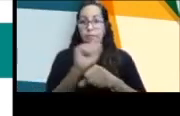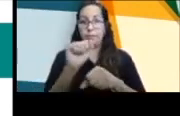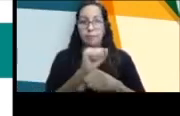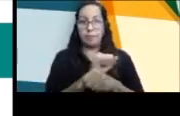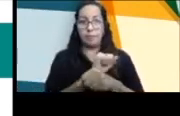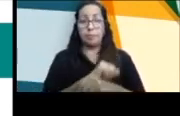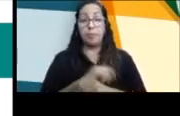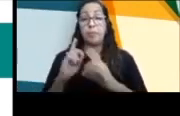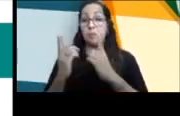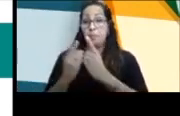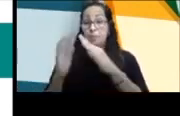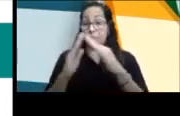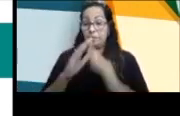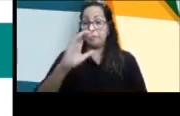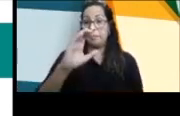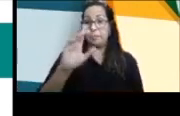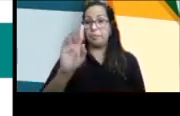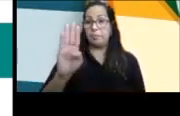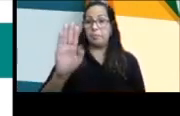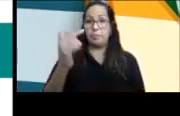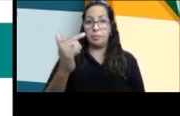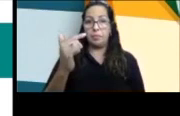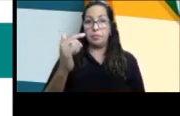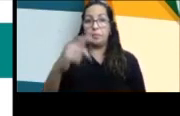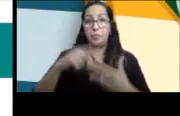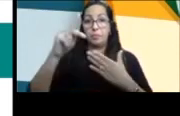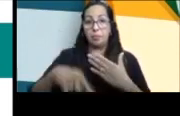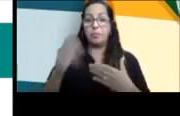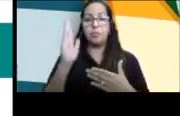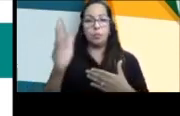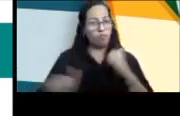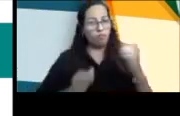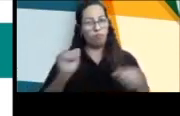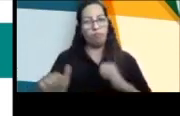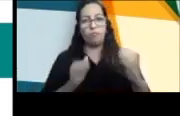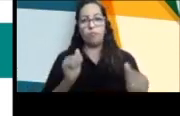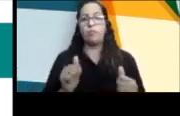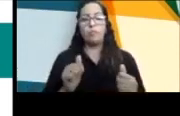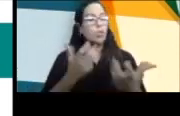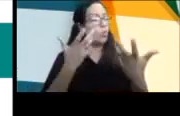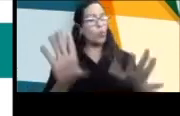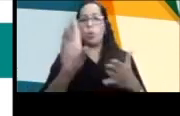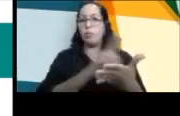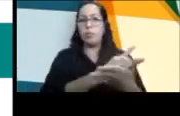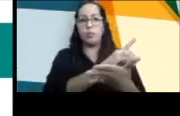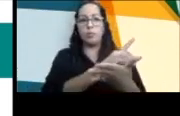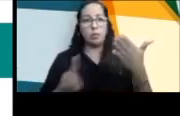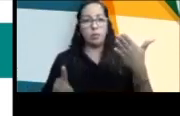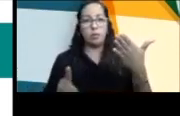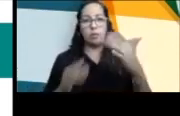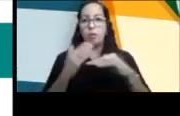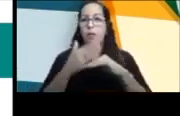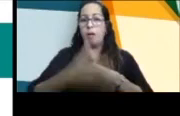PRDOH CDBG-DR program will take meaningful action to combat discrimination, overcome historic